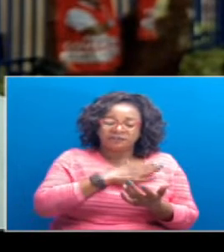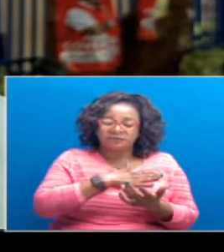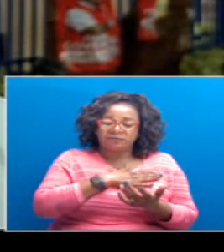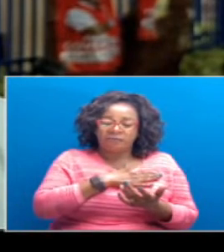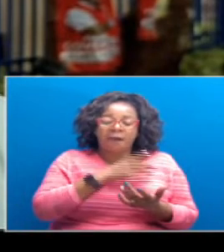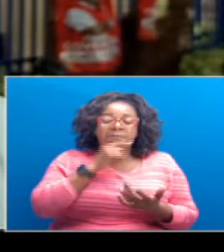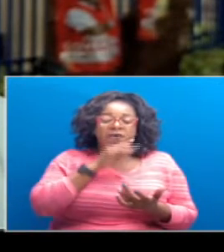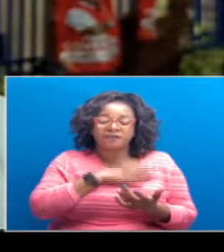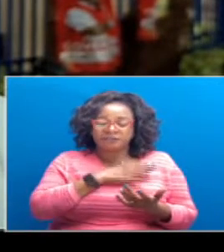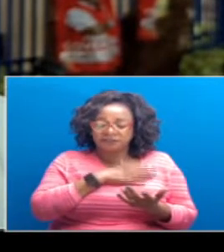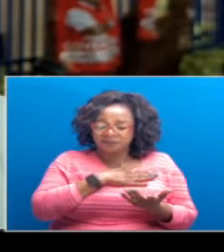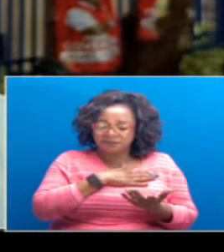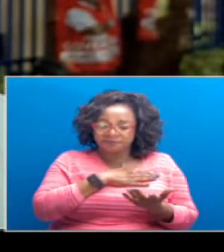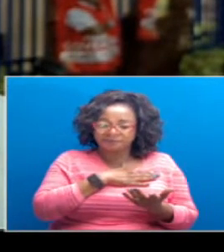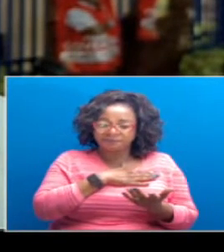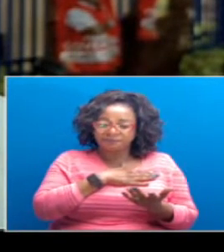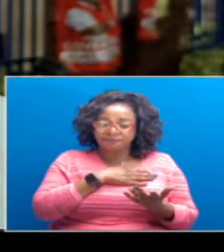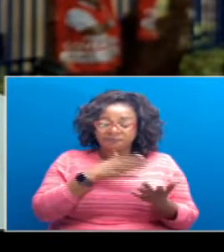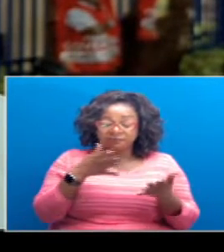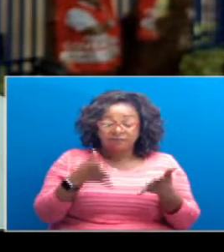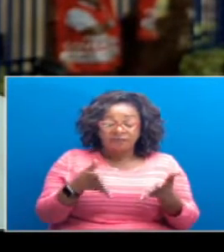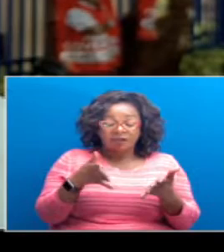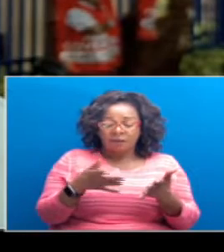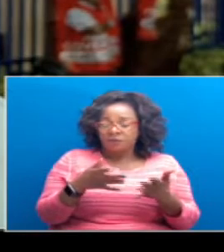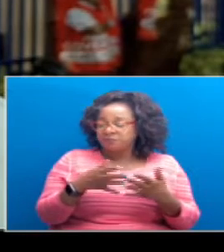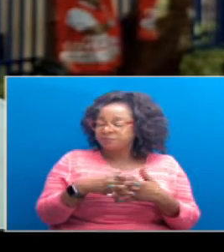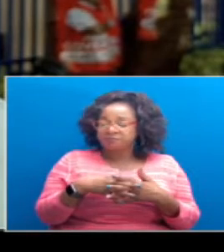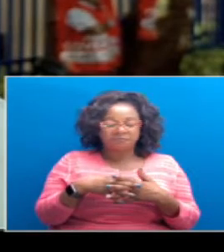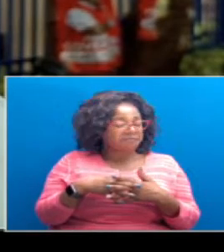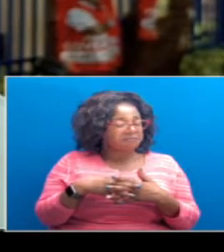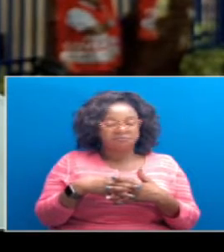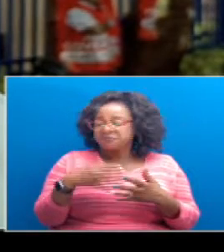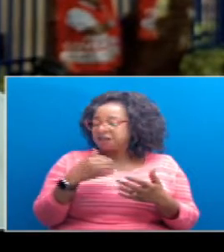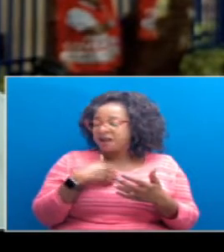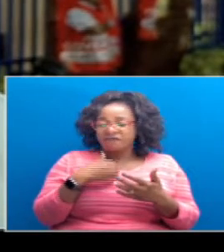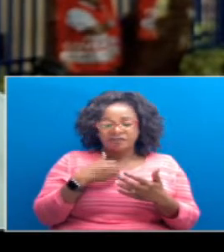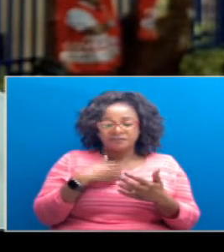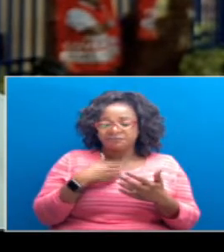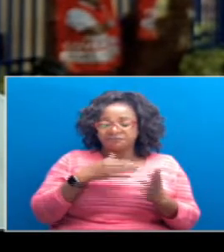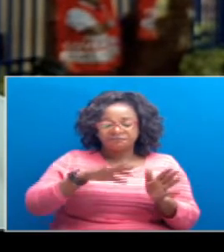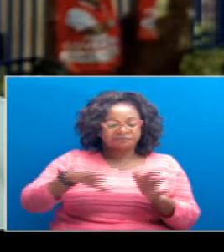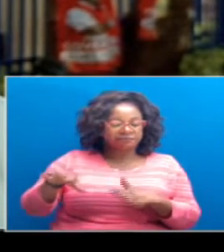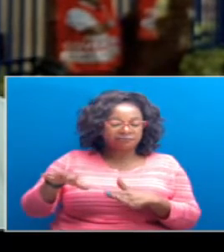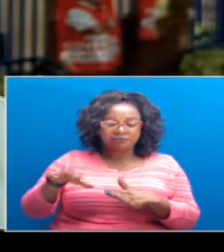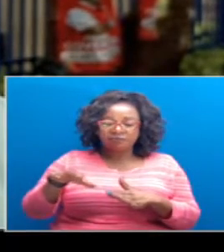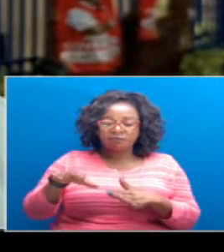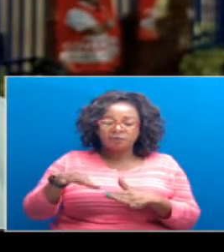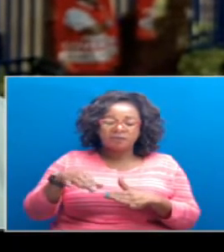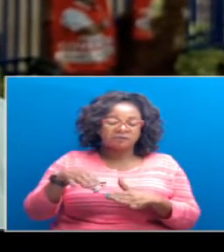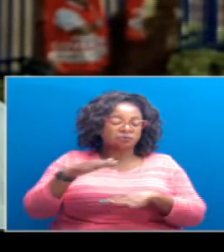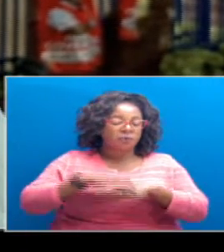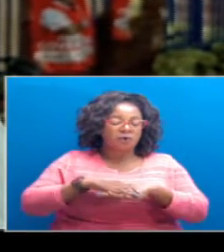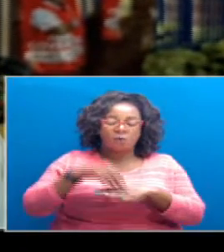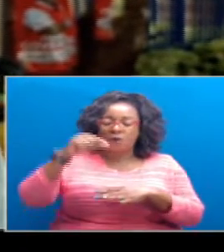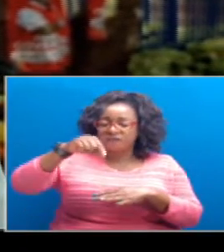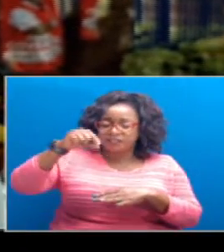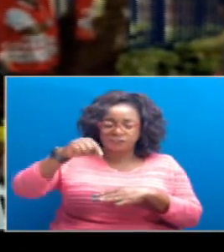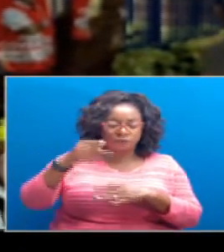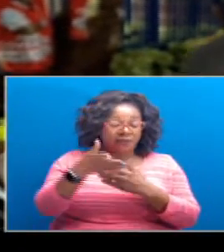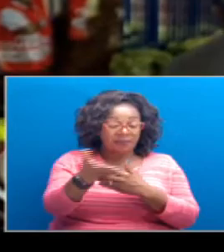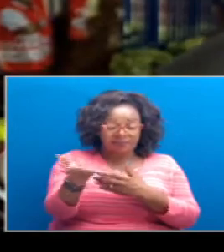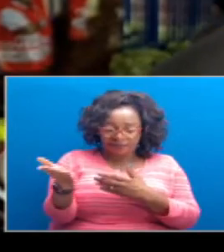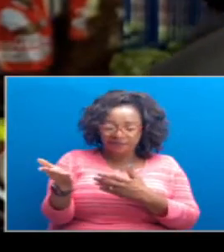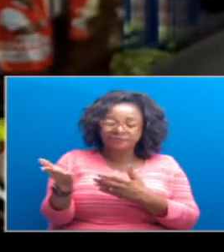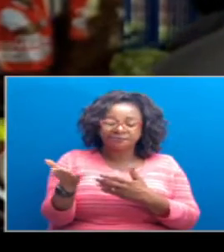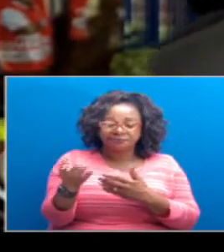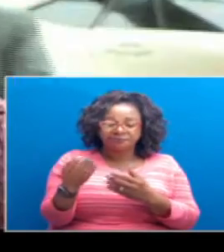their boyfriend. Now only leaving the mass with very good qualifications academically,